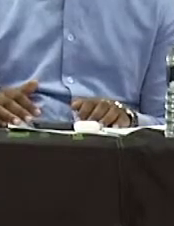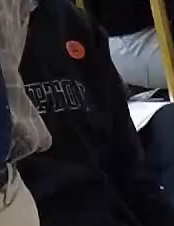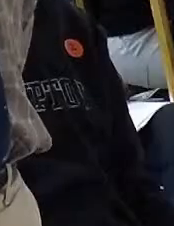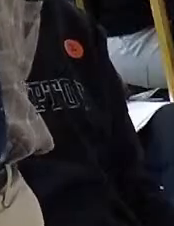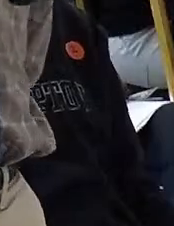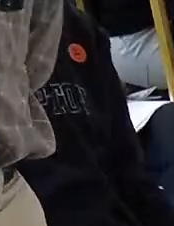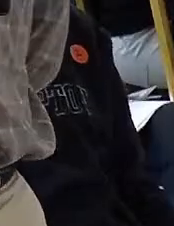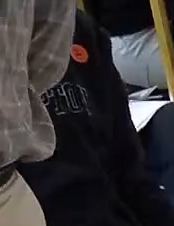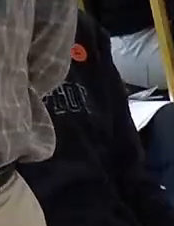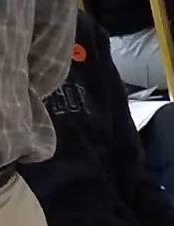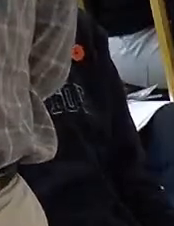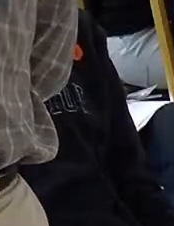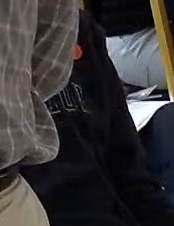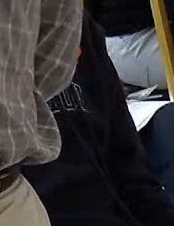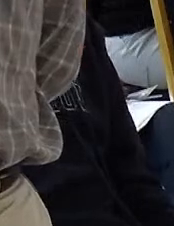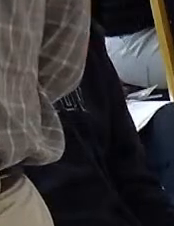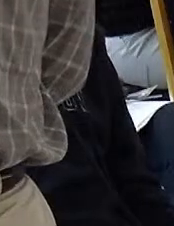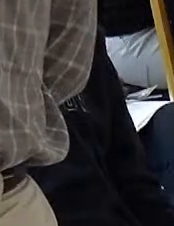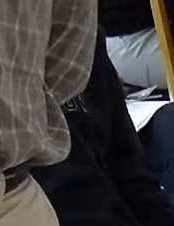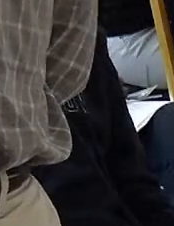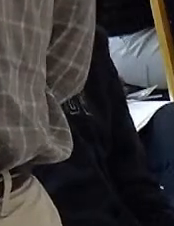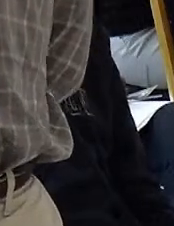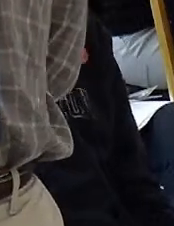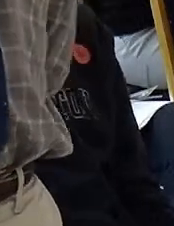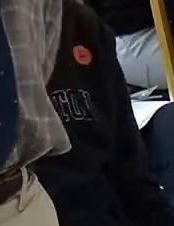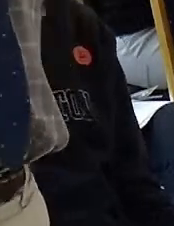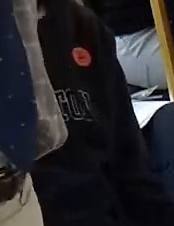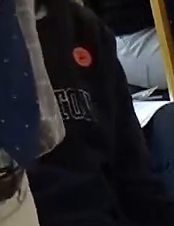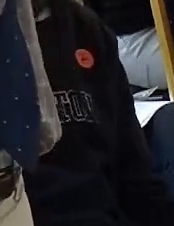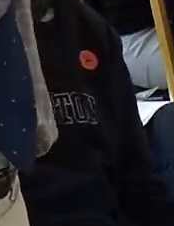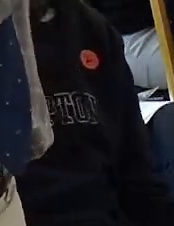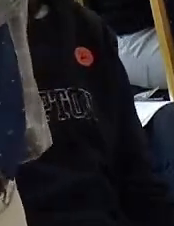Dumelang batlotlegi, dumelang baagi ma Afrika mantle.